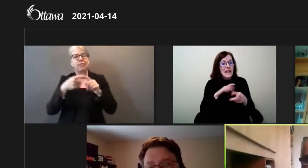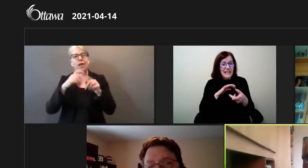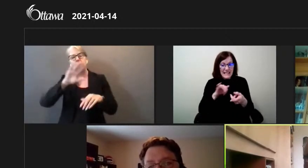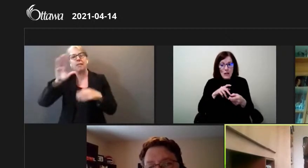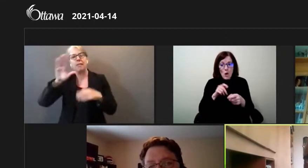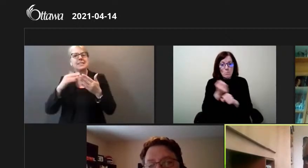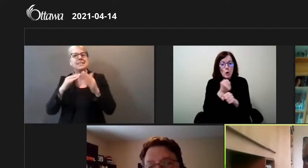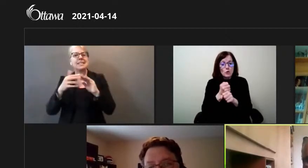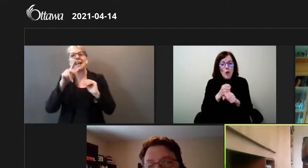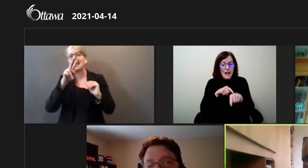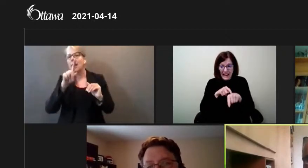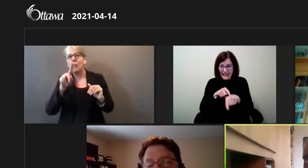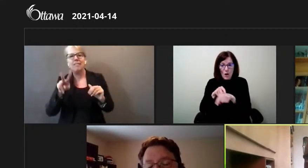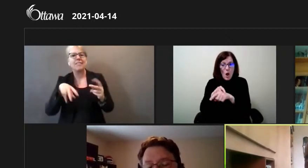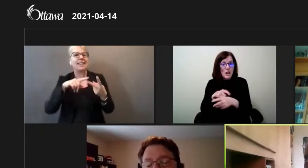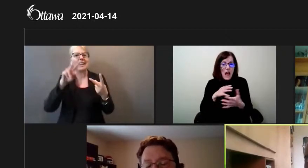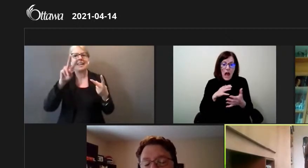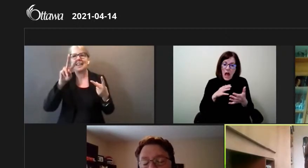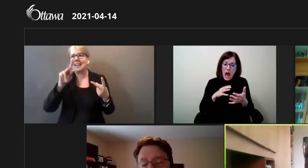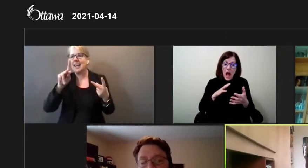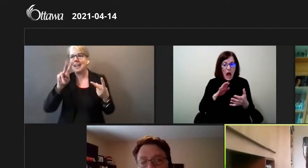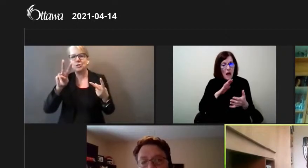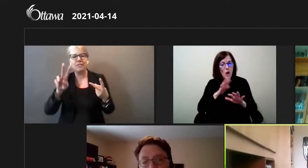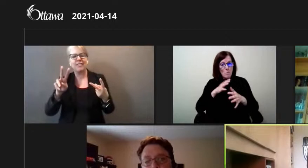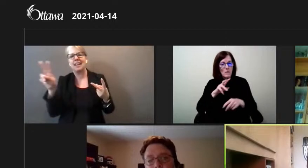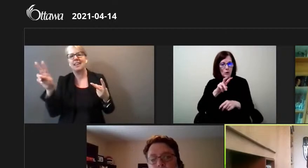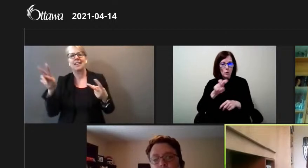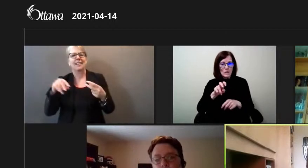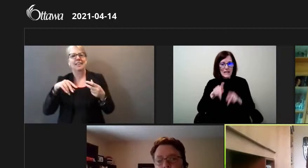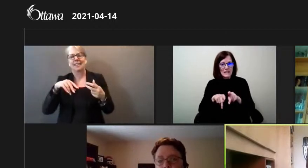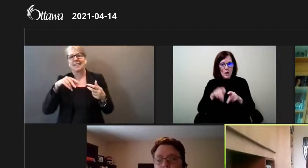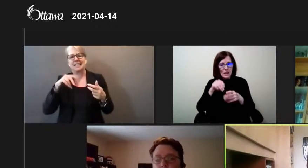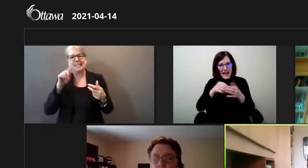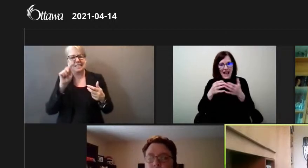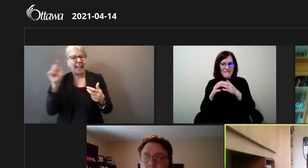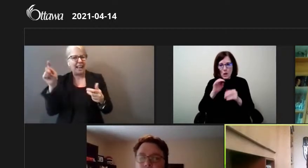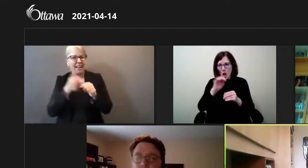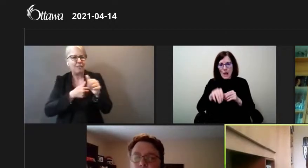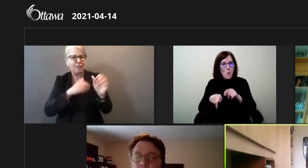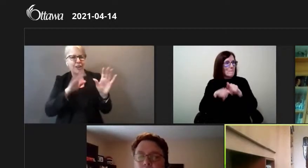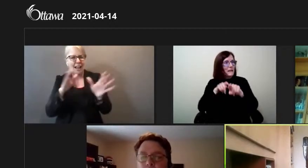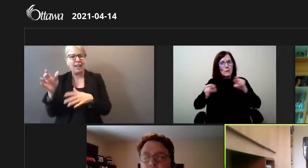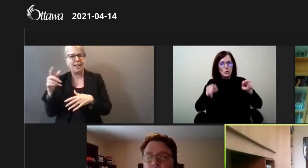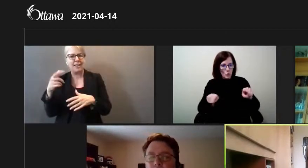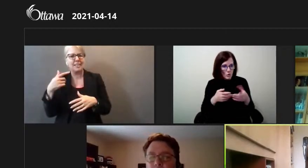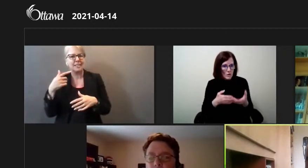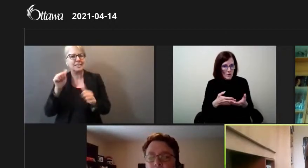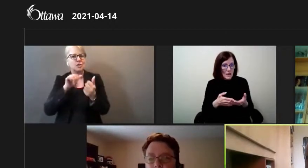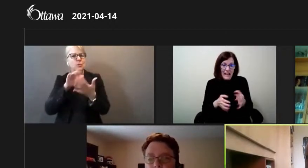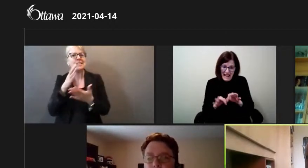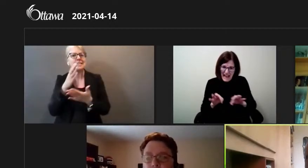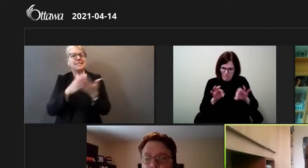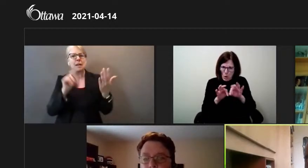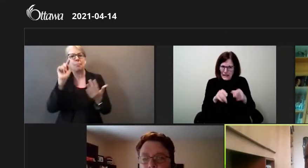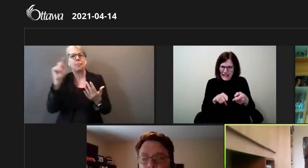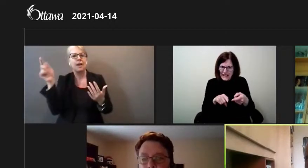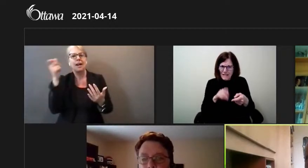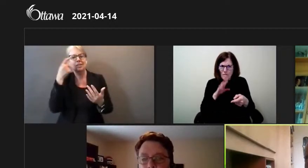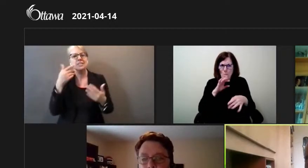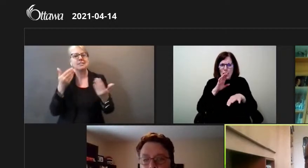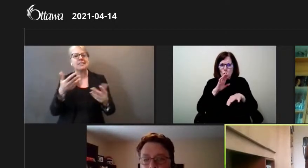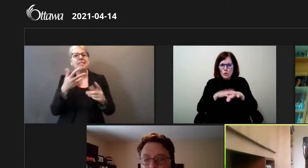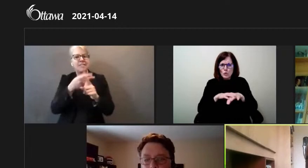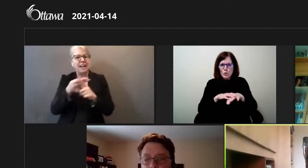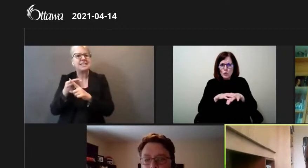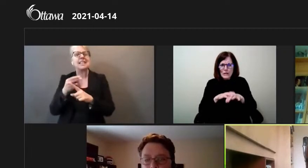K1V, K2V, every area. Are we going to be able to address some of those? We do this with vaccination for the